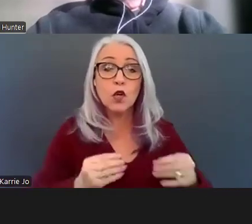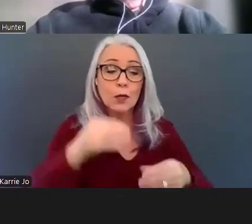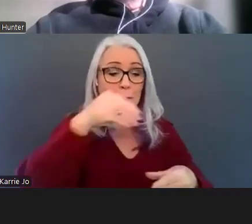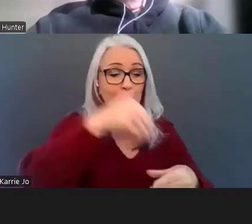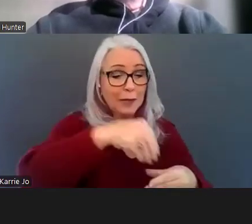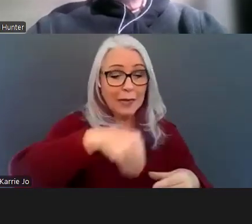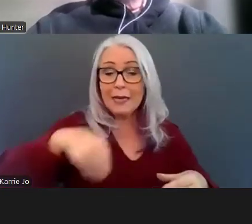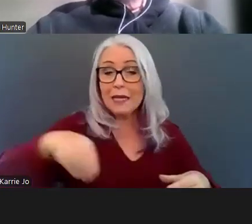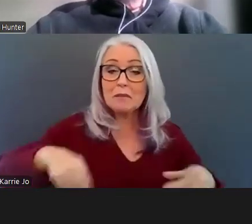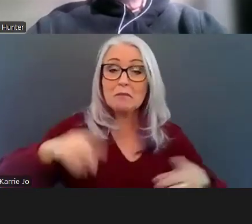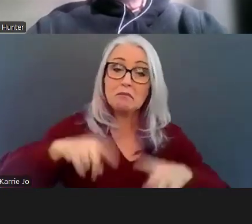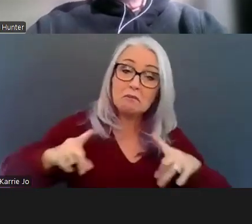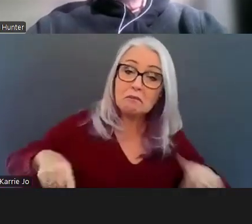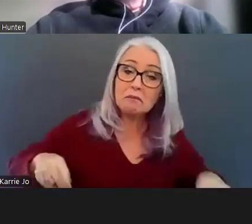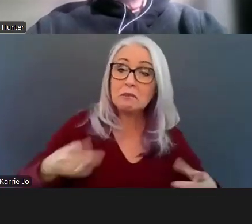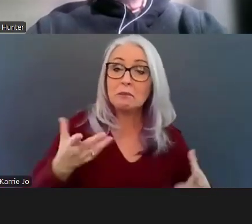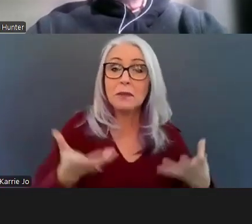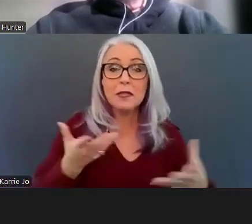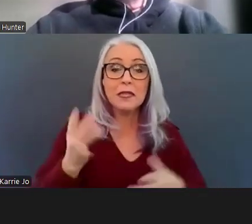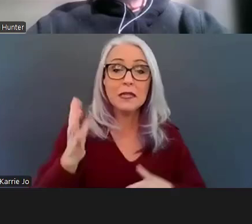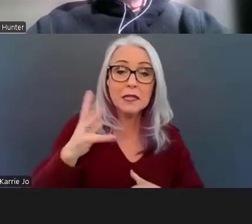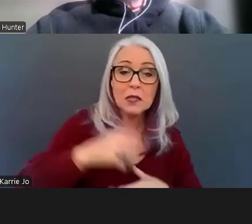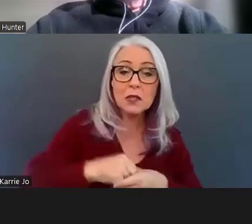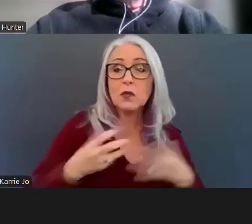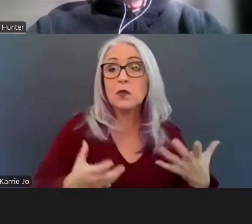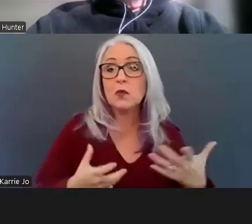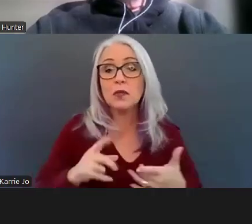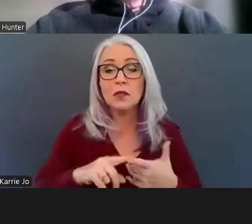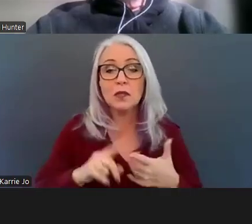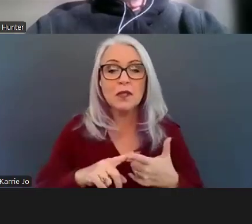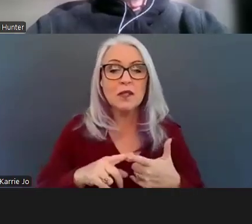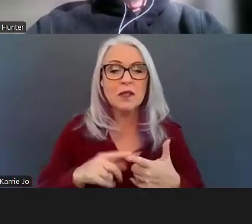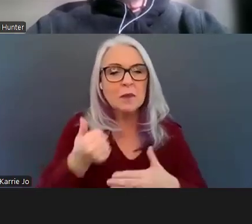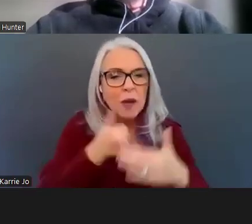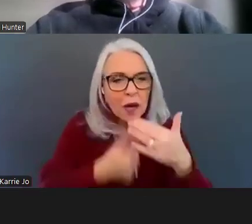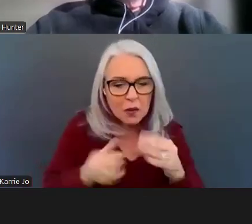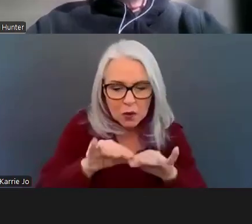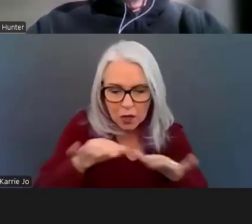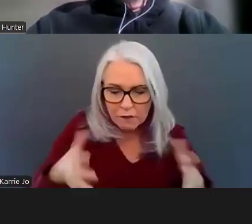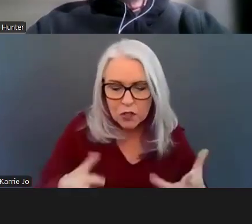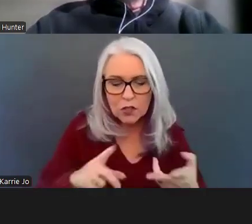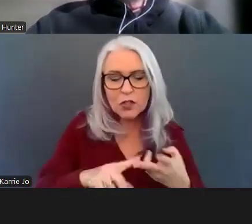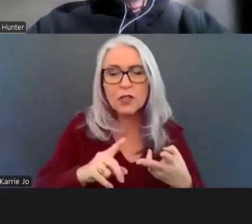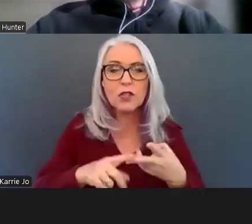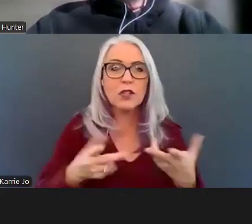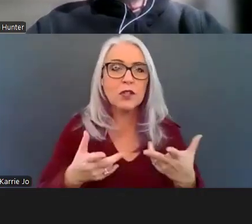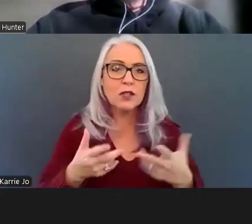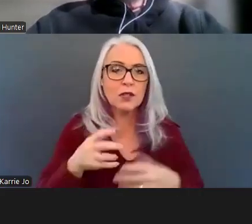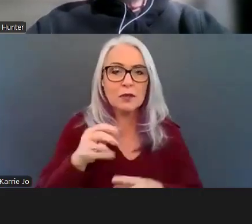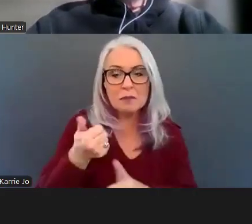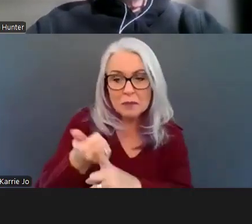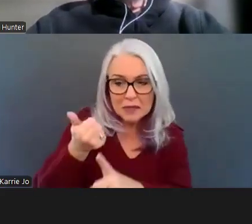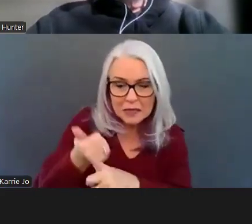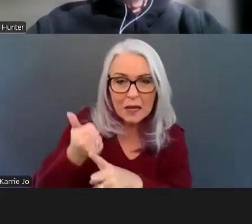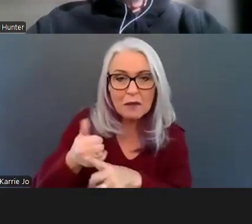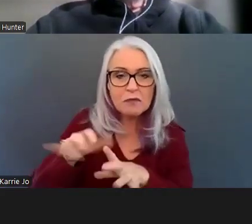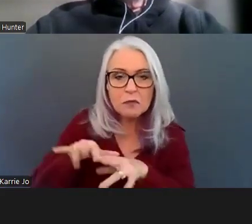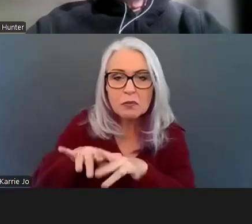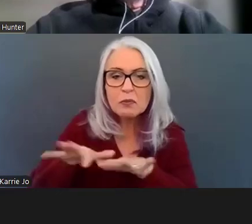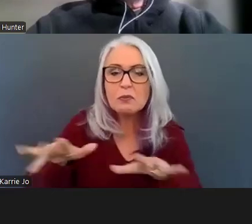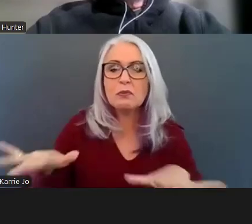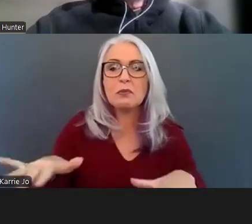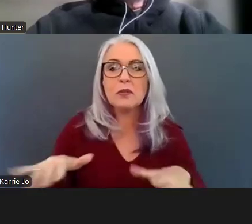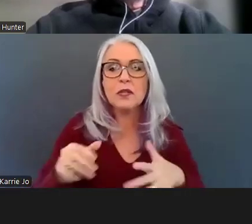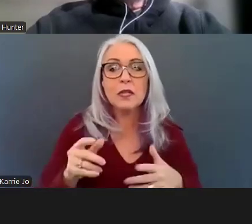planting to include soft mast or shrubs or undercover species with varying densities